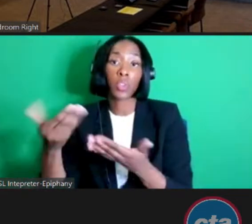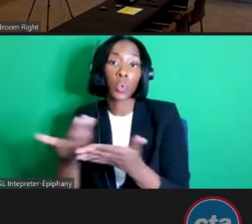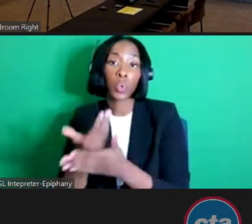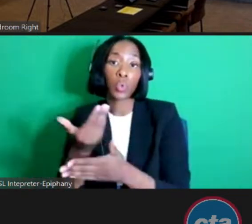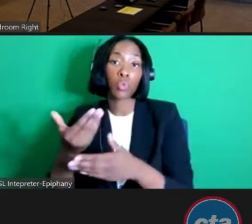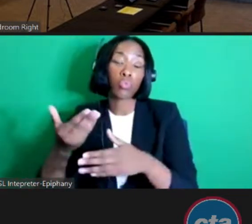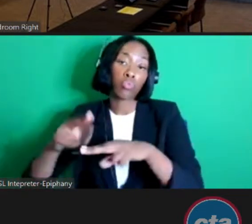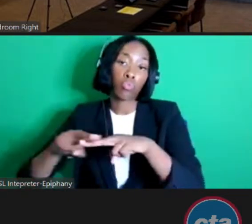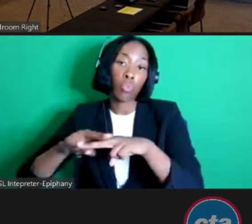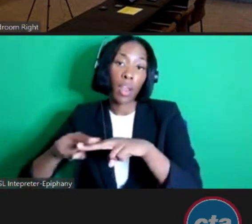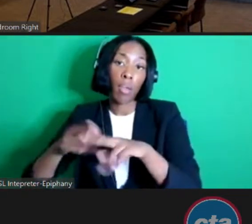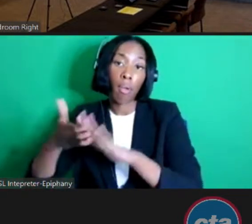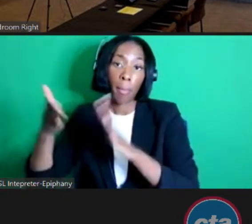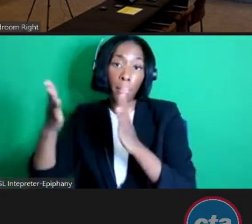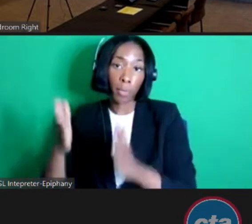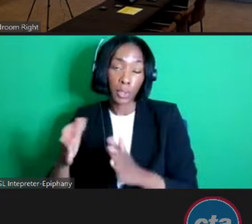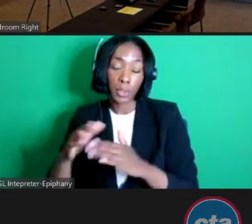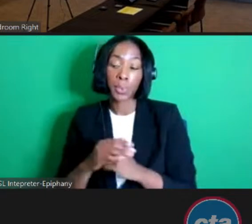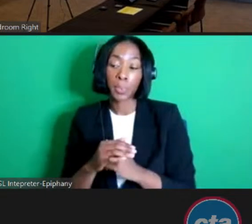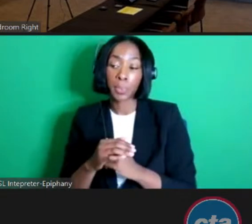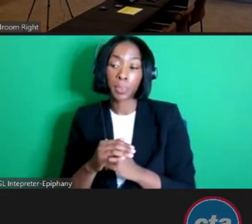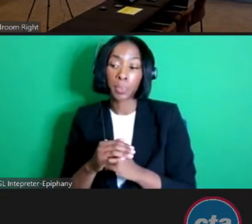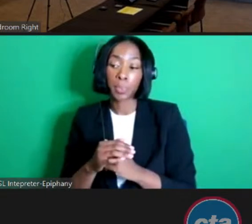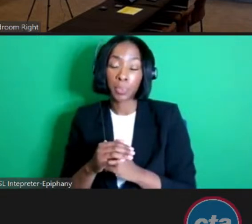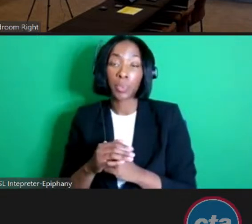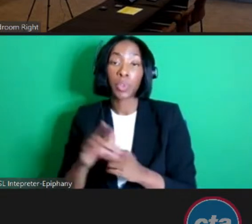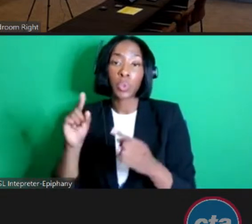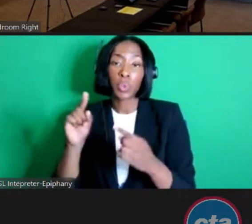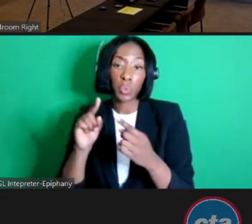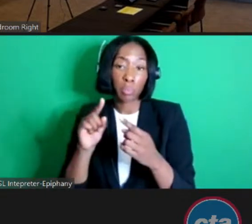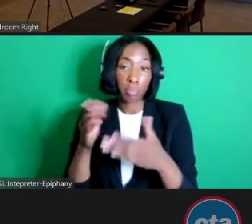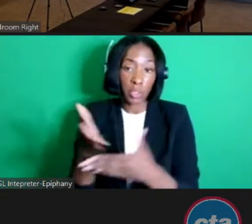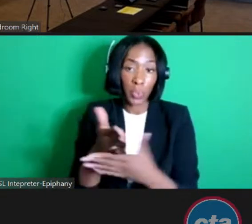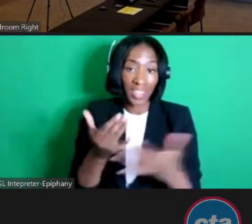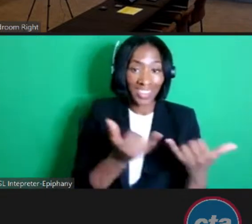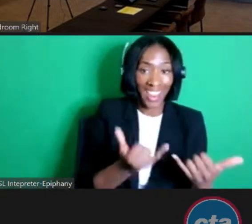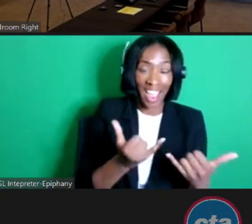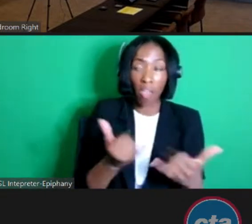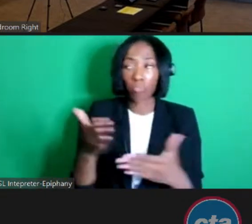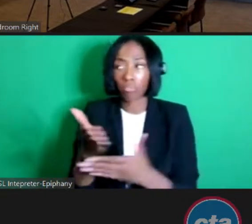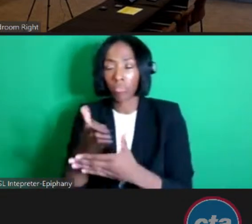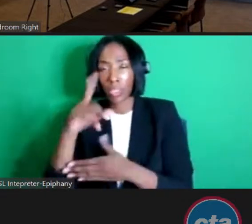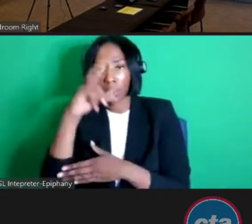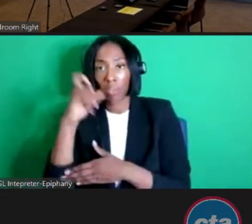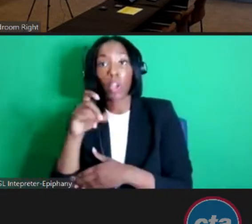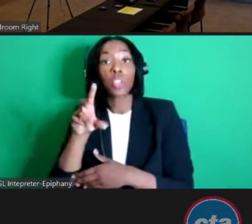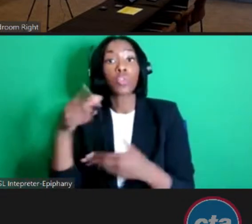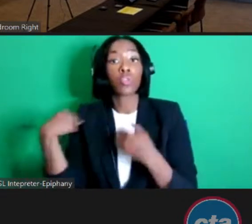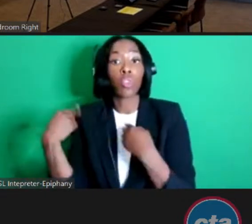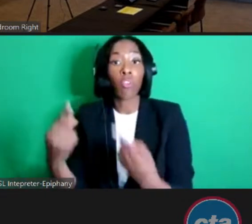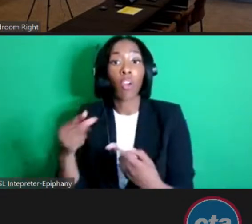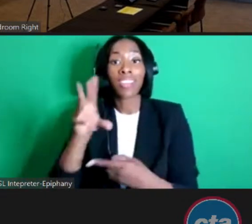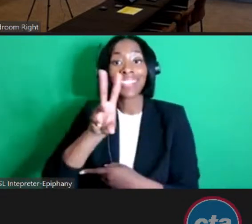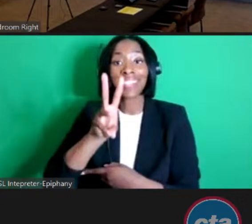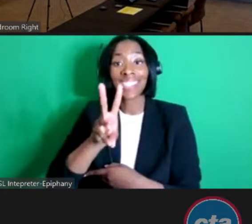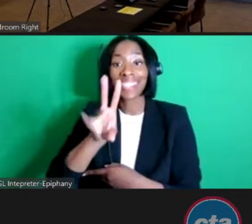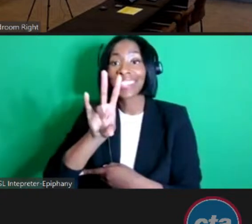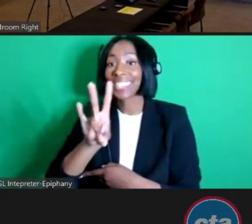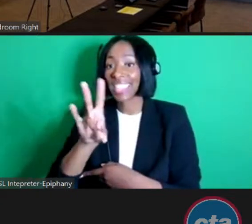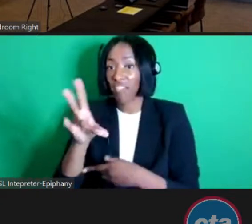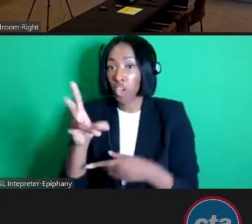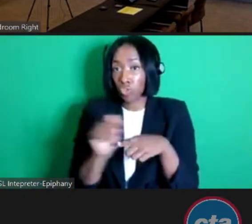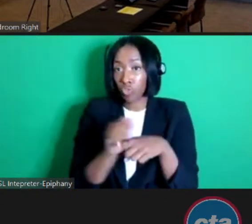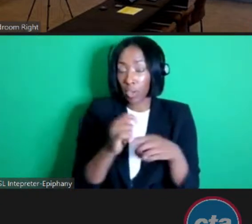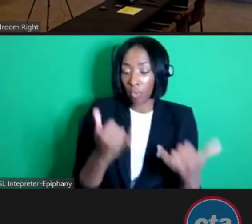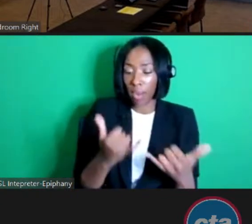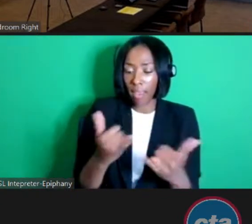rail operators to its network between now and the summer. So far, 67 are currently in training and are expected to